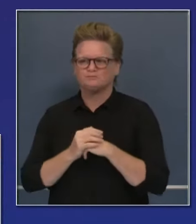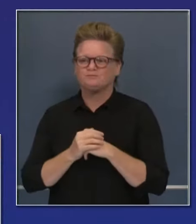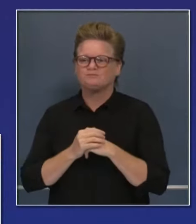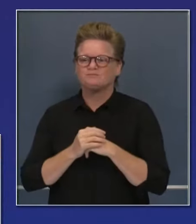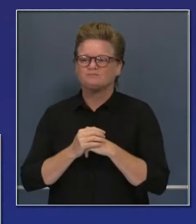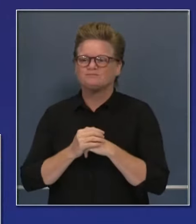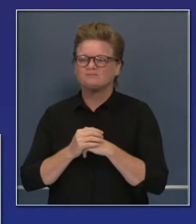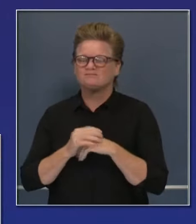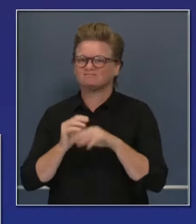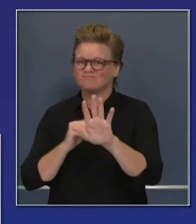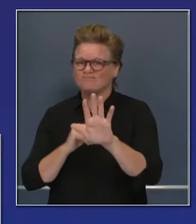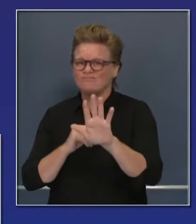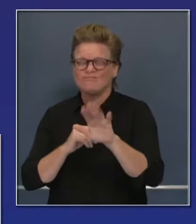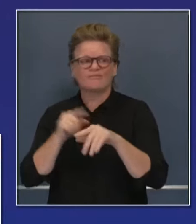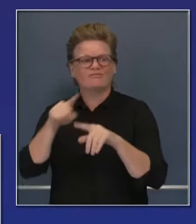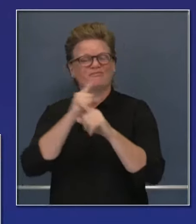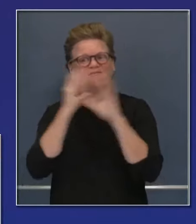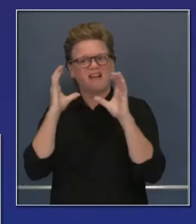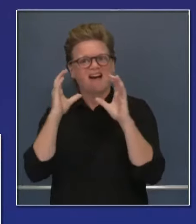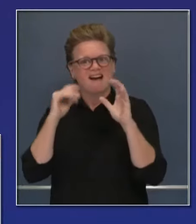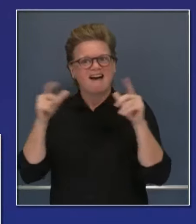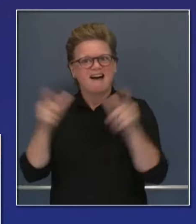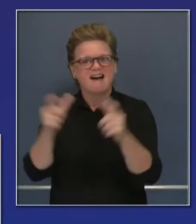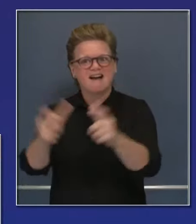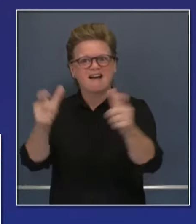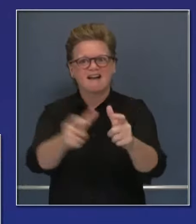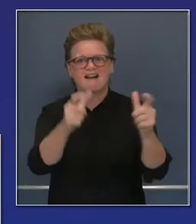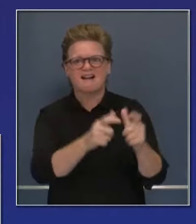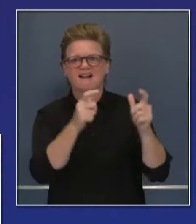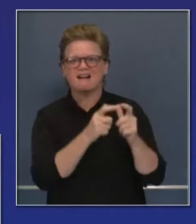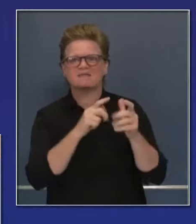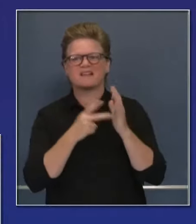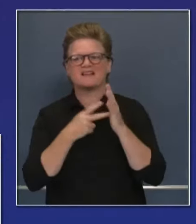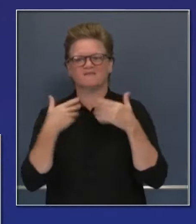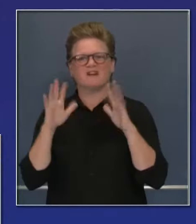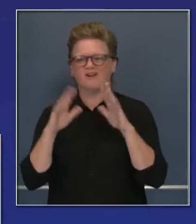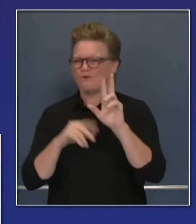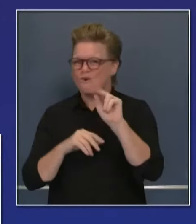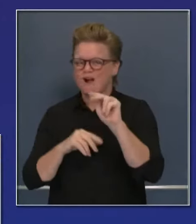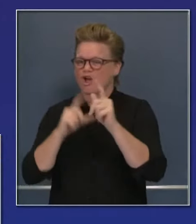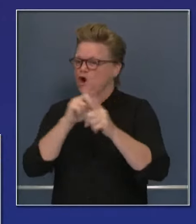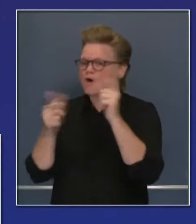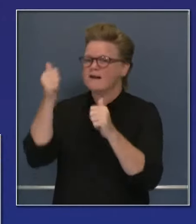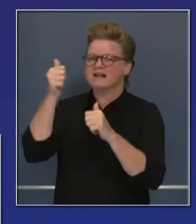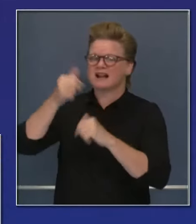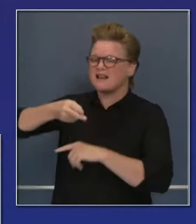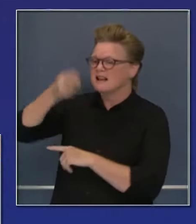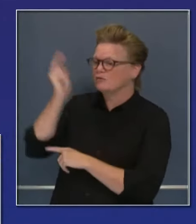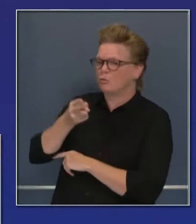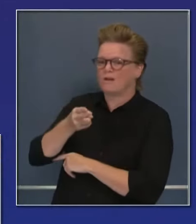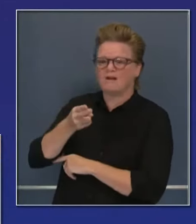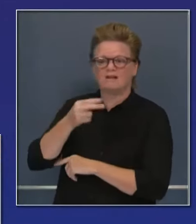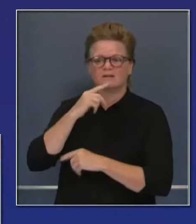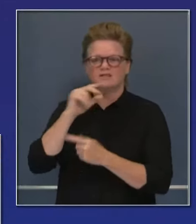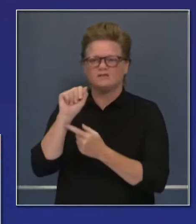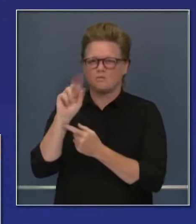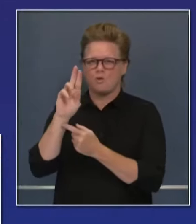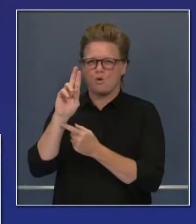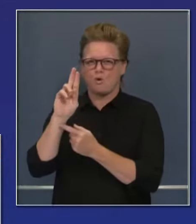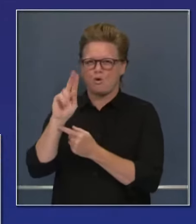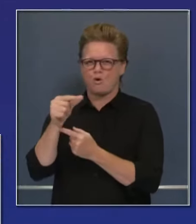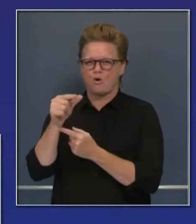us. Accordingly, the August complex, now the fourth largest in the state's history, 261,000 acres